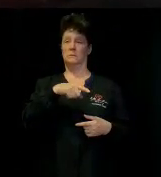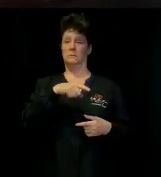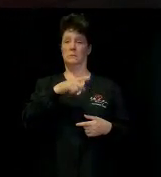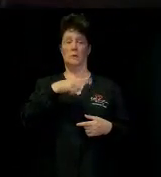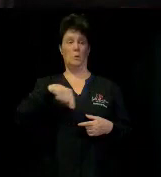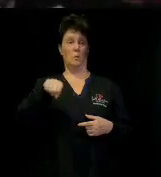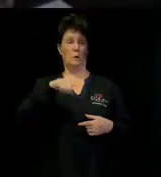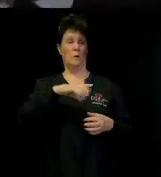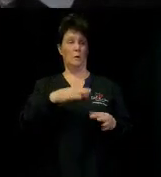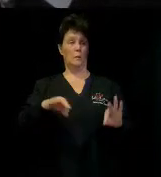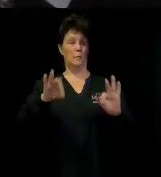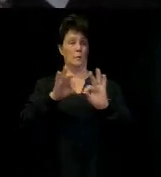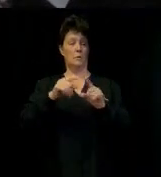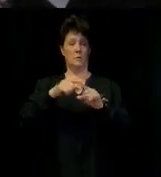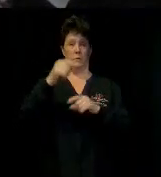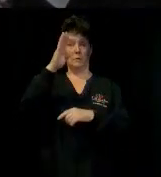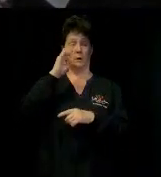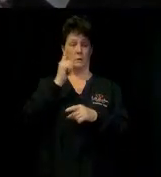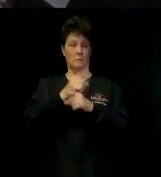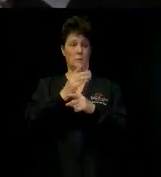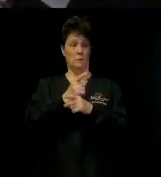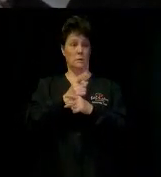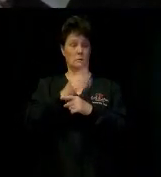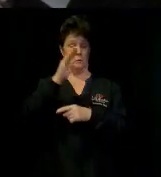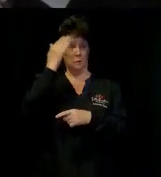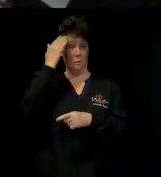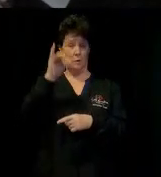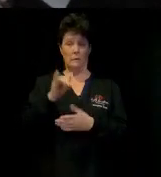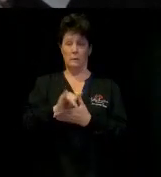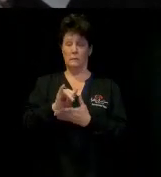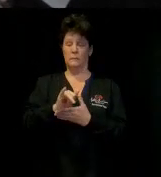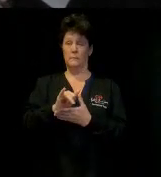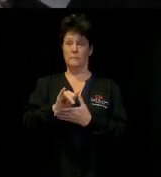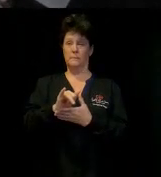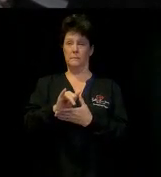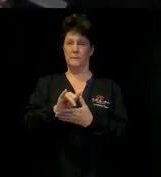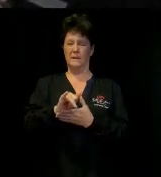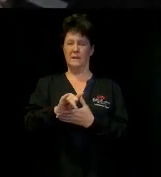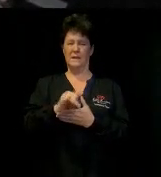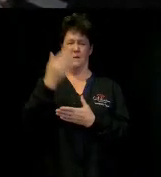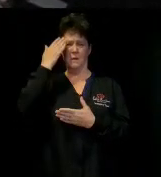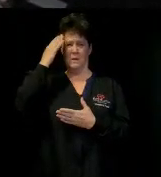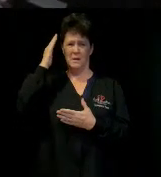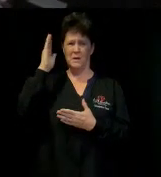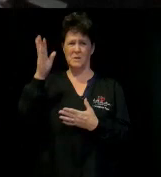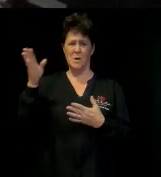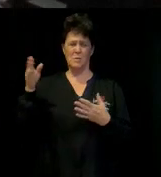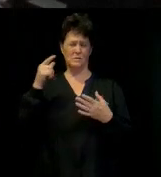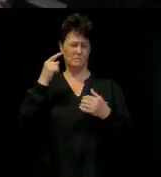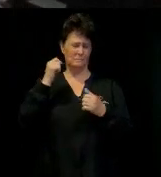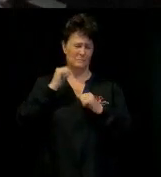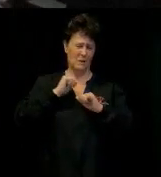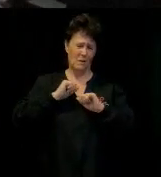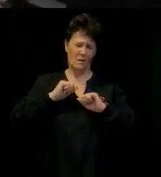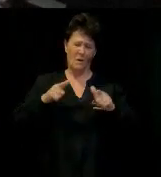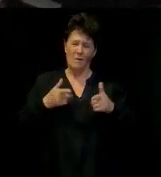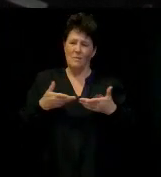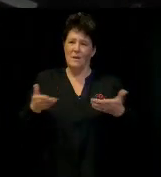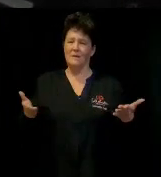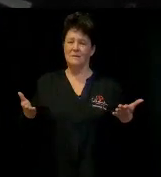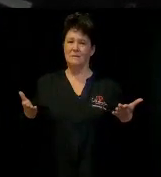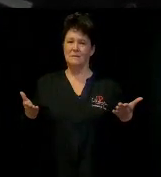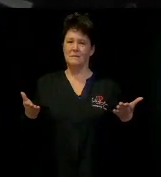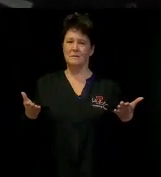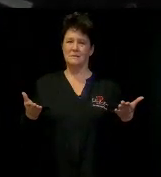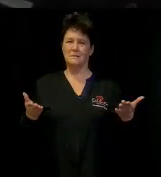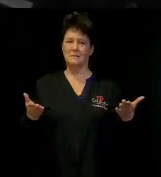God. He knows exactly where you're at. He knows exactly what you're doing. He knows where you're going, when you're doing it, and when you're not going to do it.